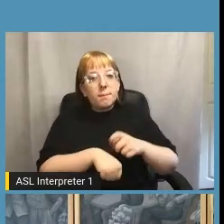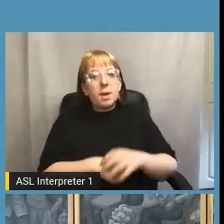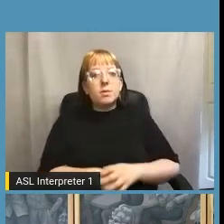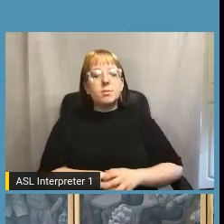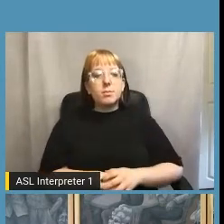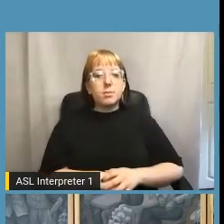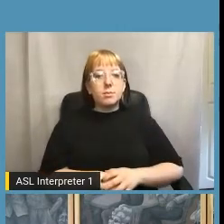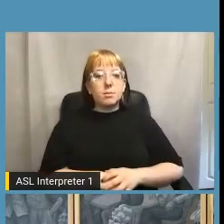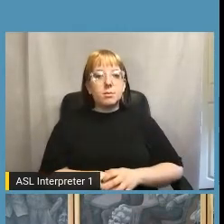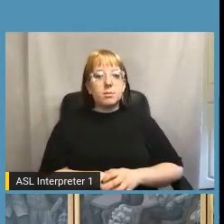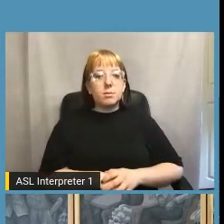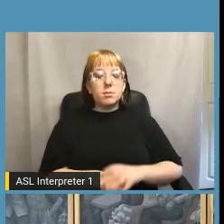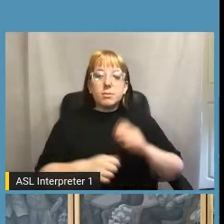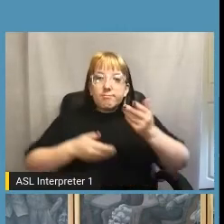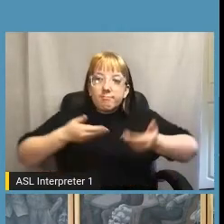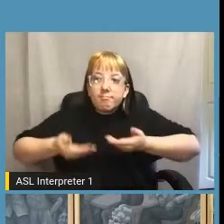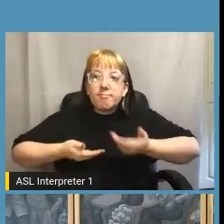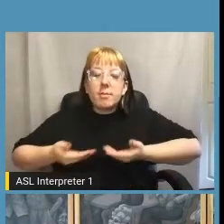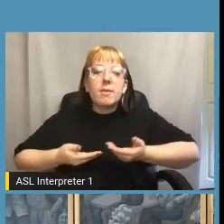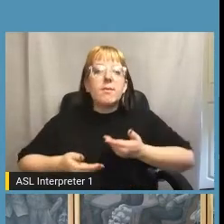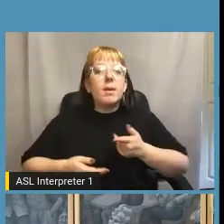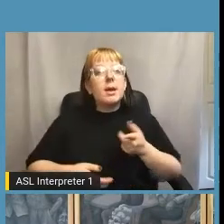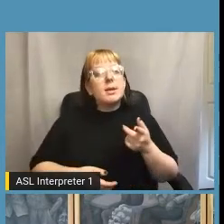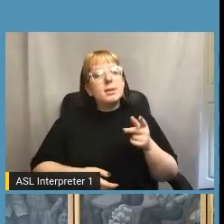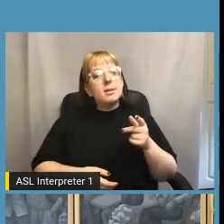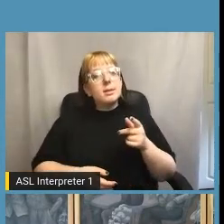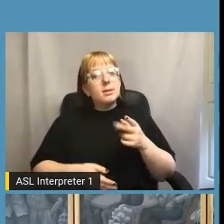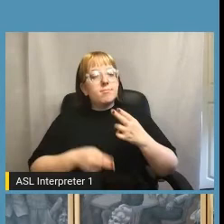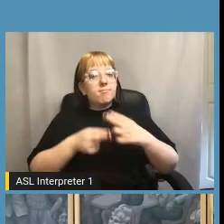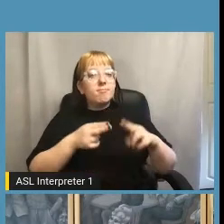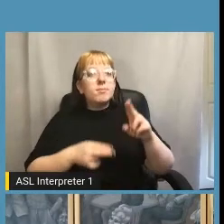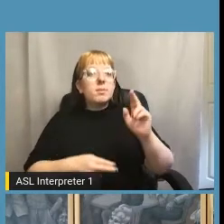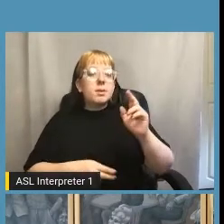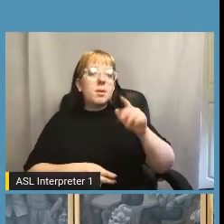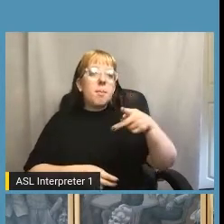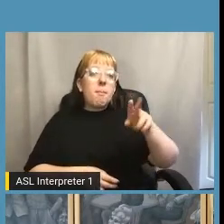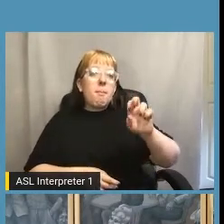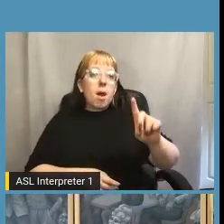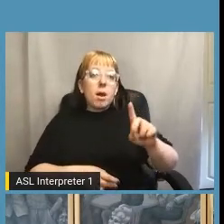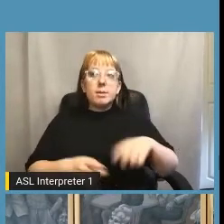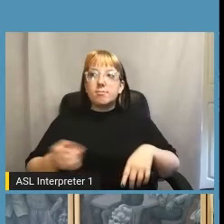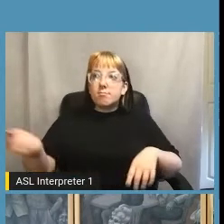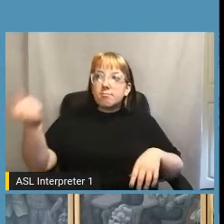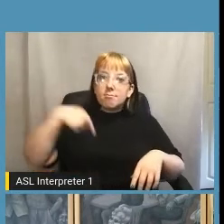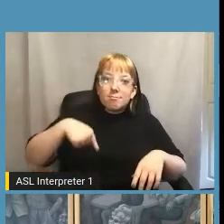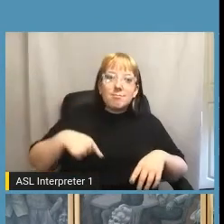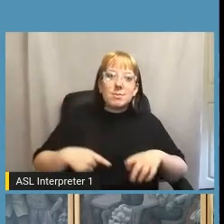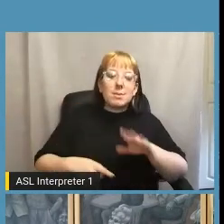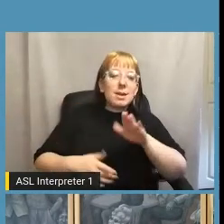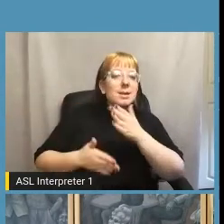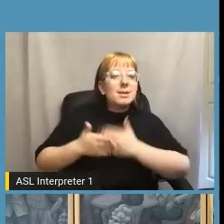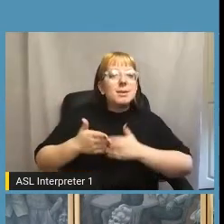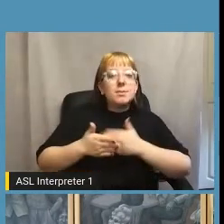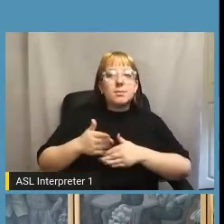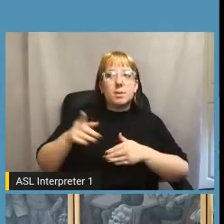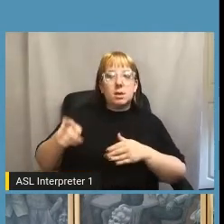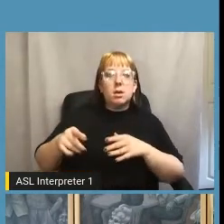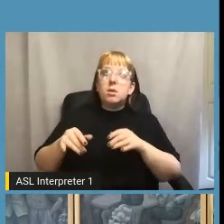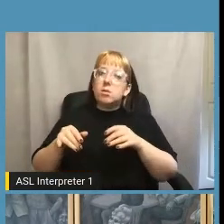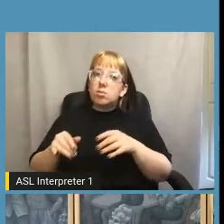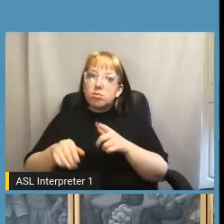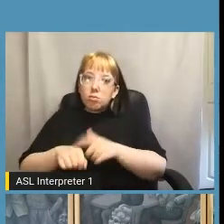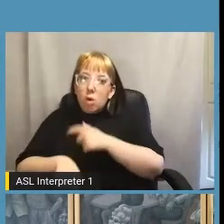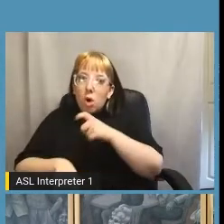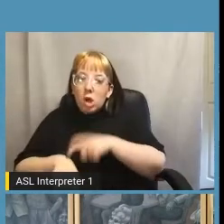We invited guest podcaster Reggie Condra to spin a segment based on his longstanding podcast called Brown and